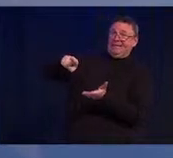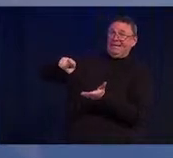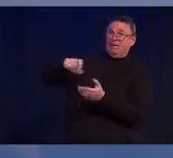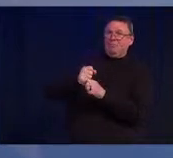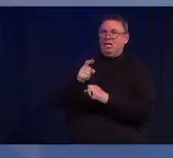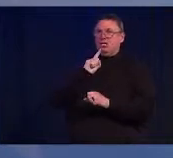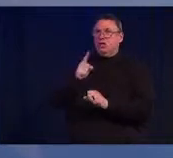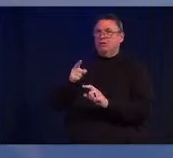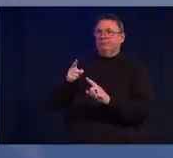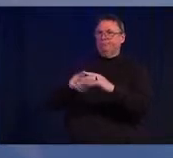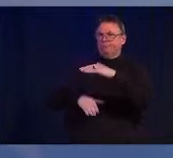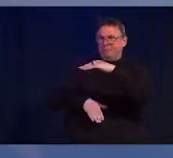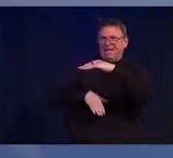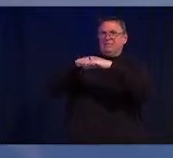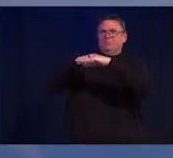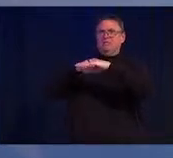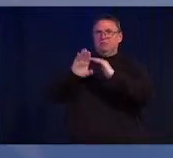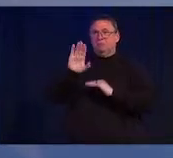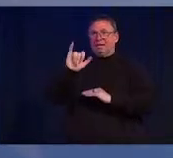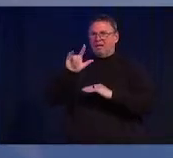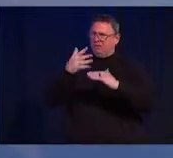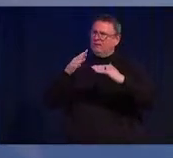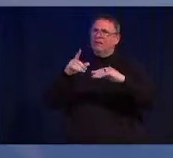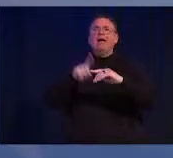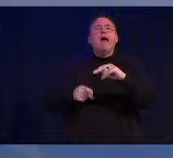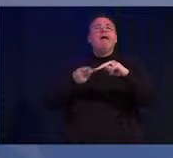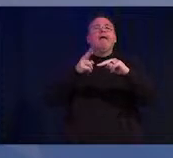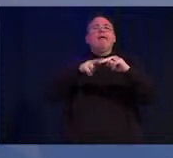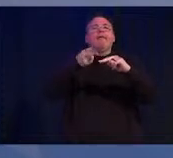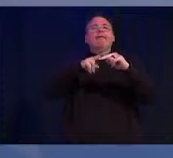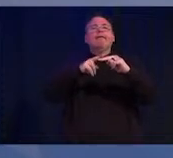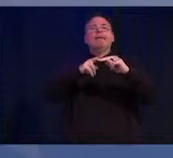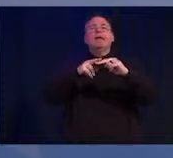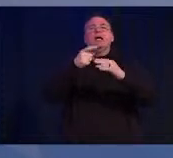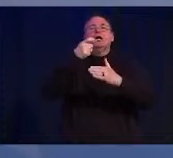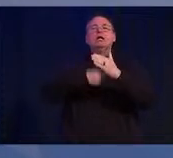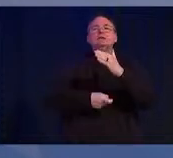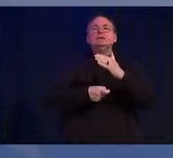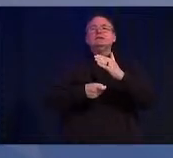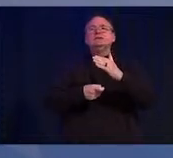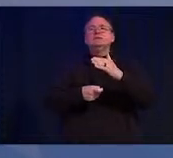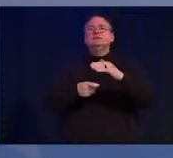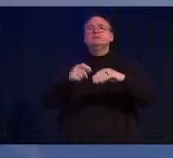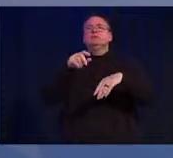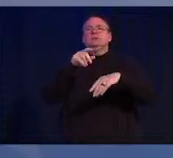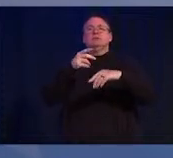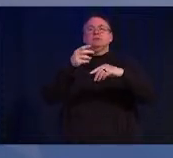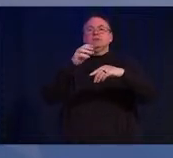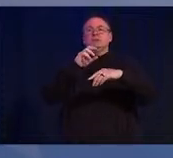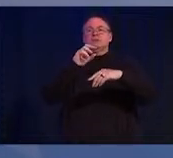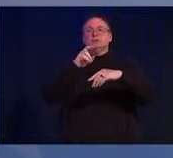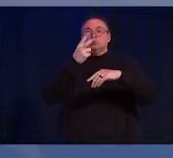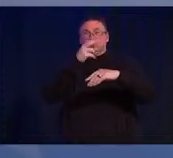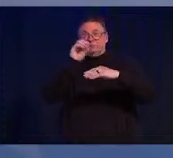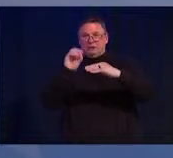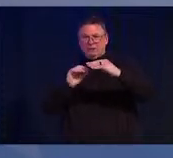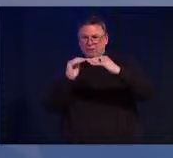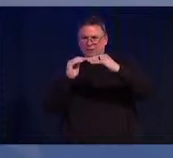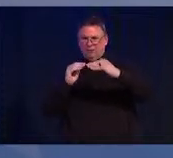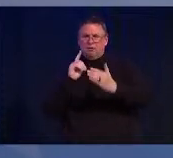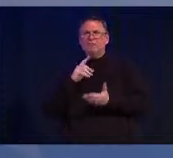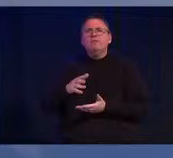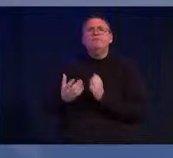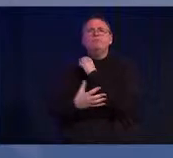the bill to where it can't go up more than 3% for everyone, 2% for vulnerable property